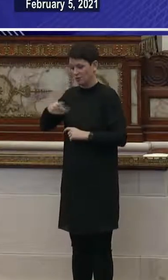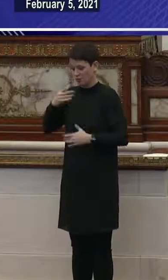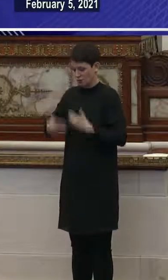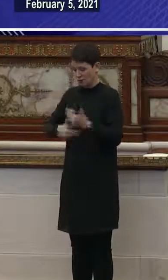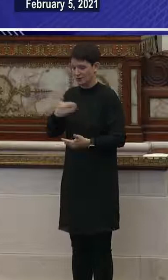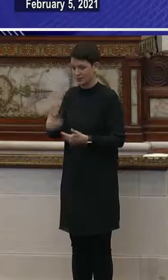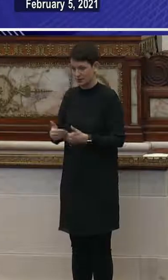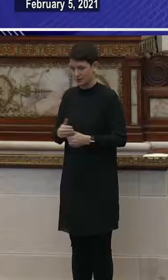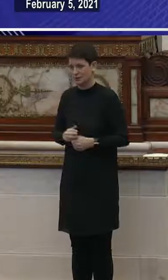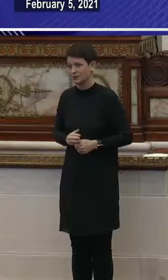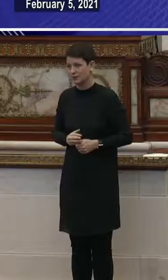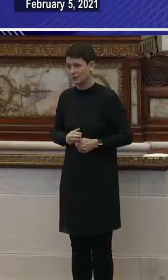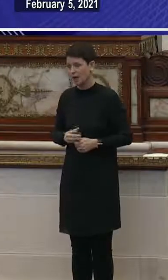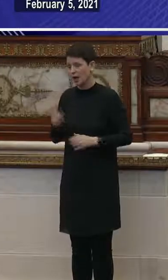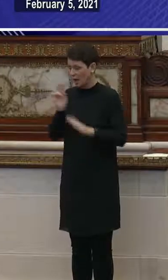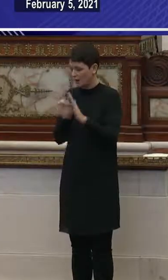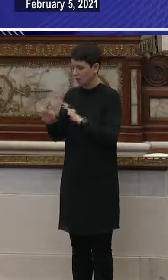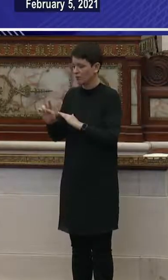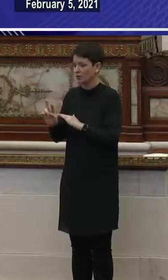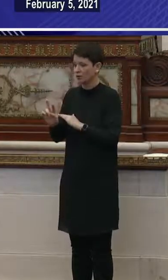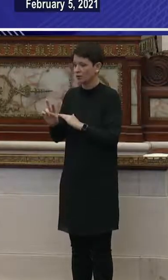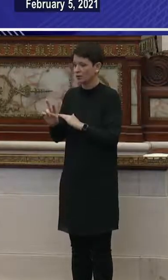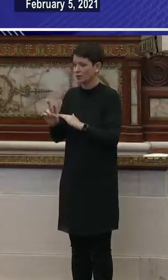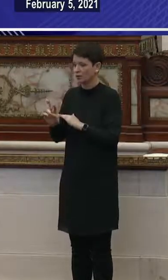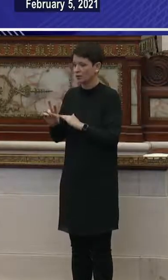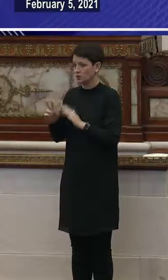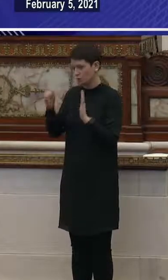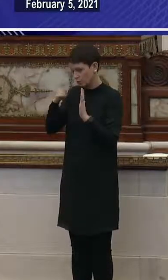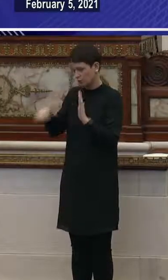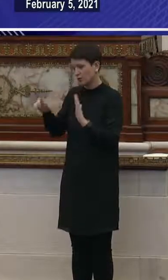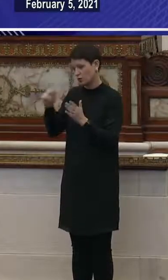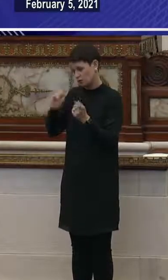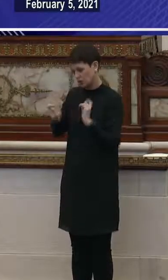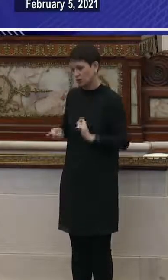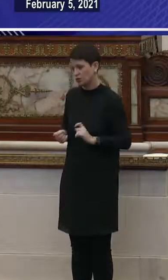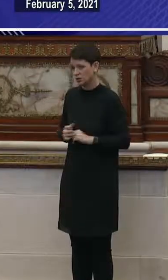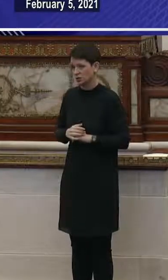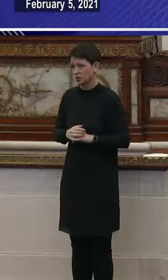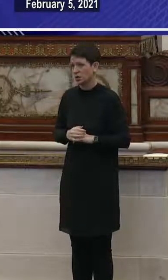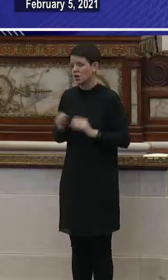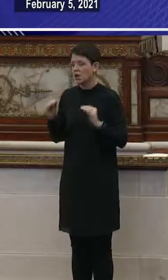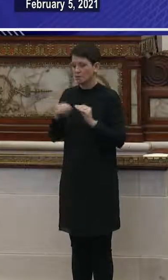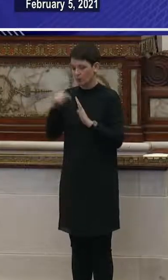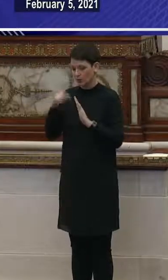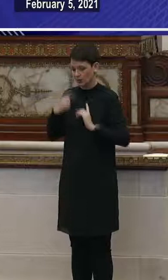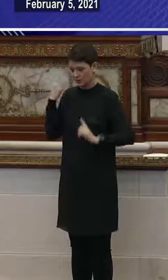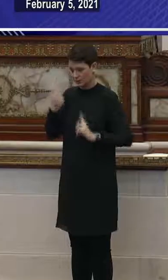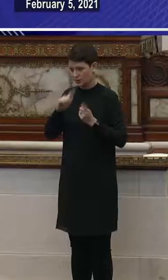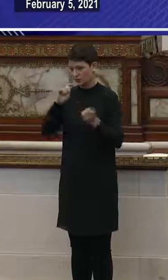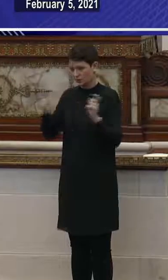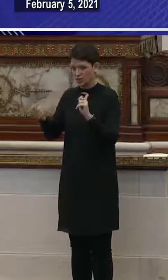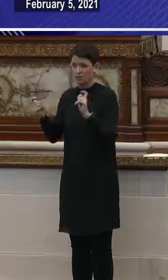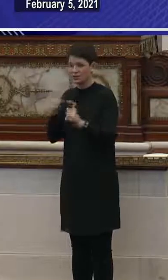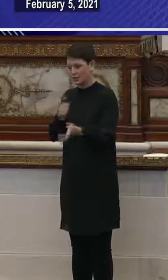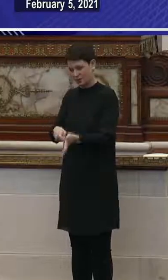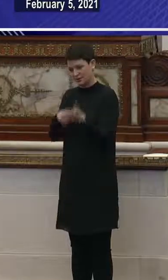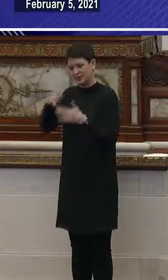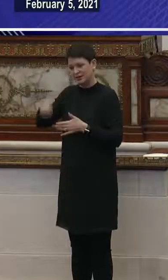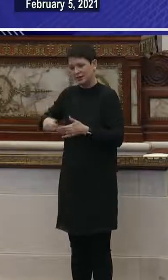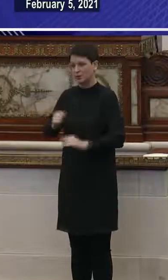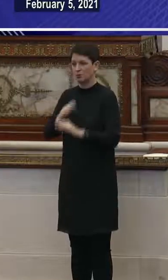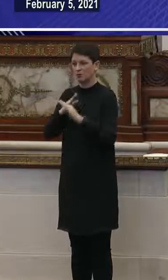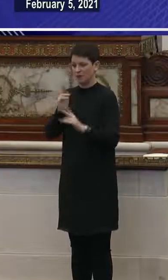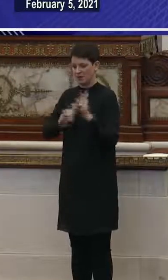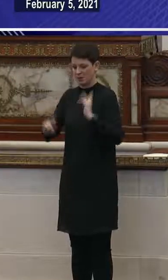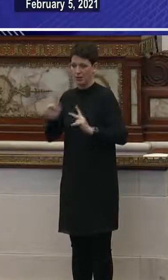process. And I look forward to reviewing those changes. And I agree that further consideration of those changes is necessary to prevent